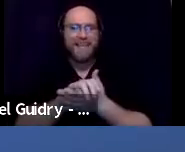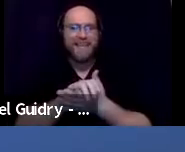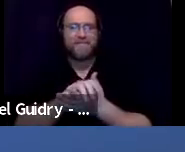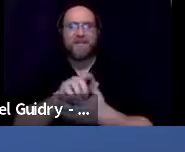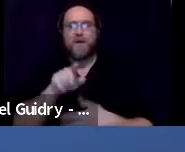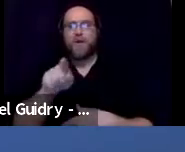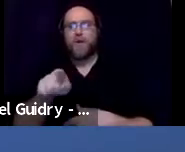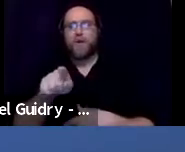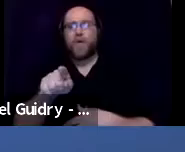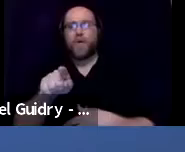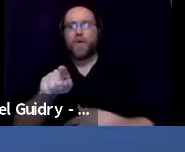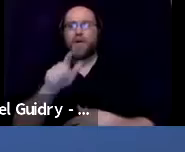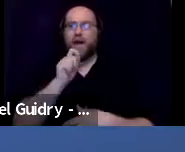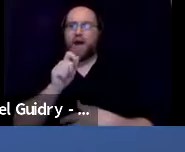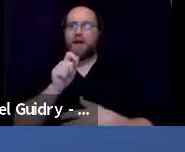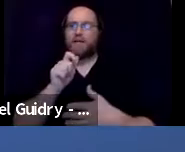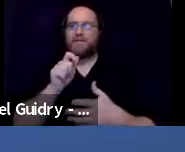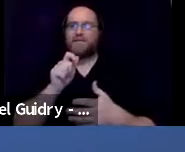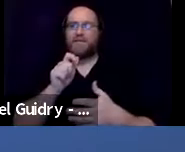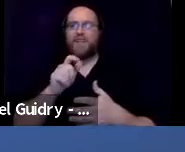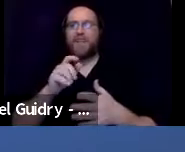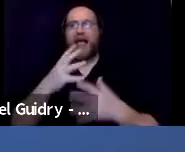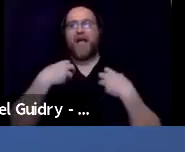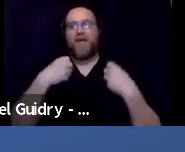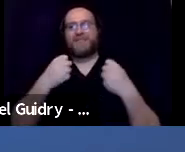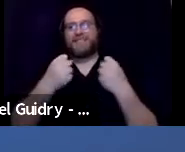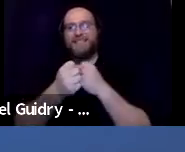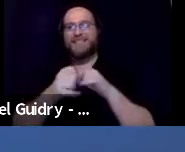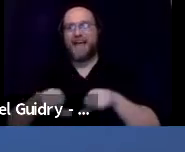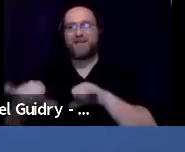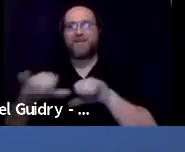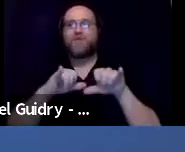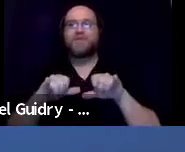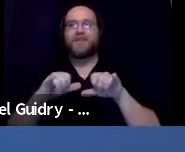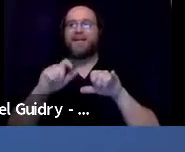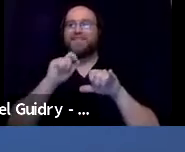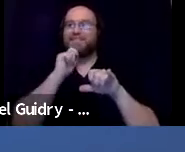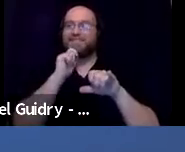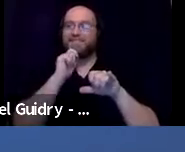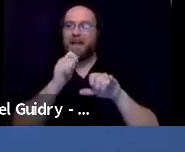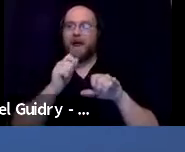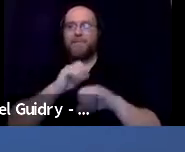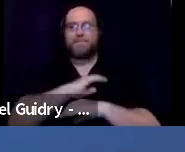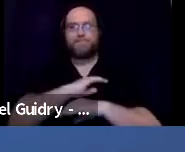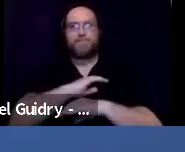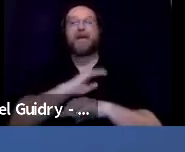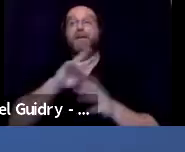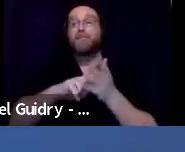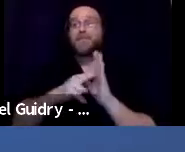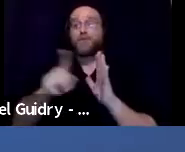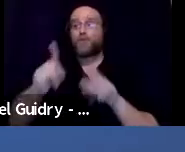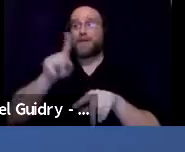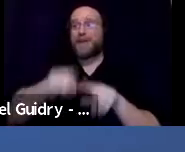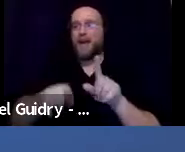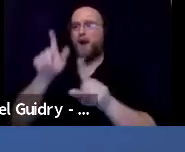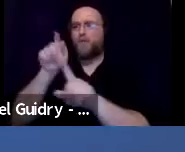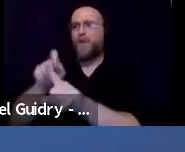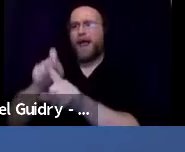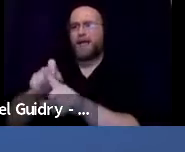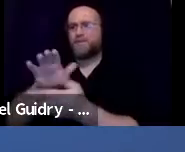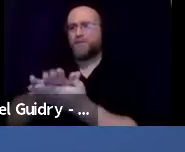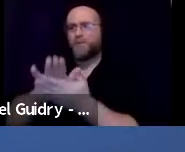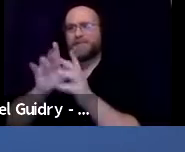be a way to harass the district or disrupt work. A reasonable person would agree. And there isn't